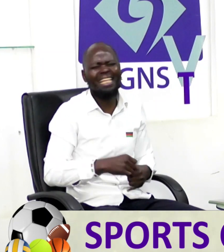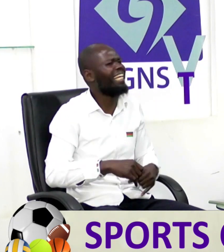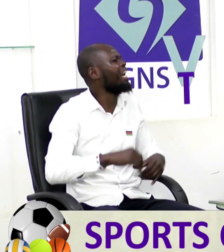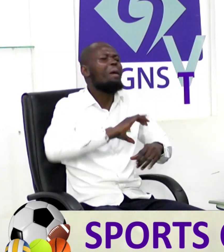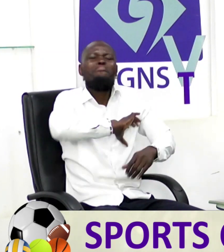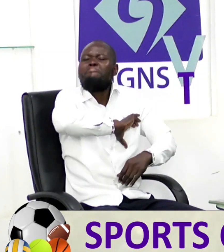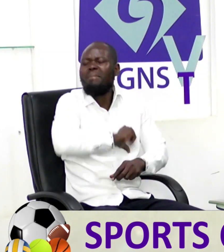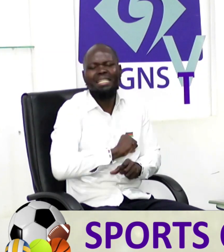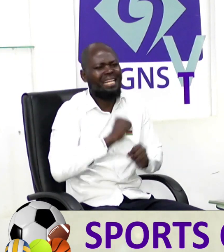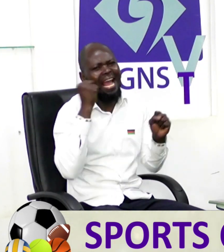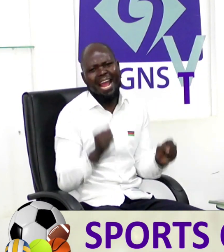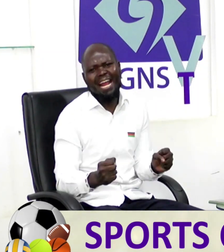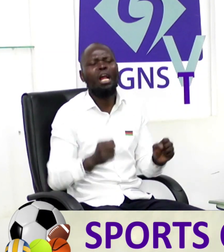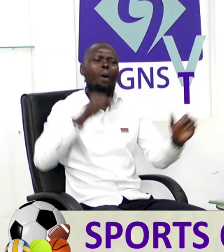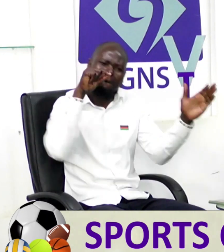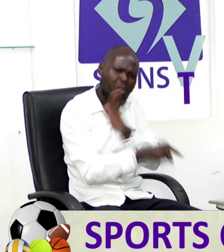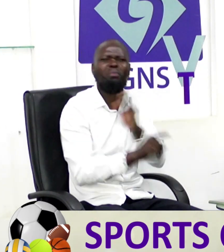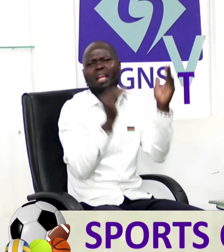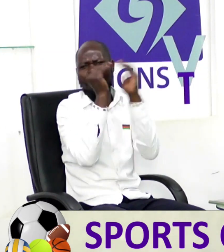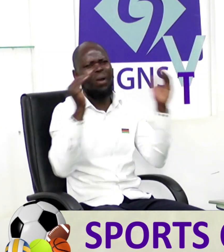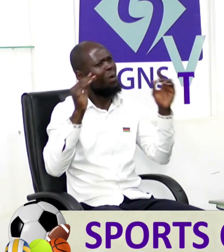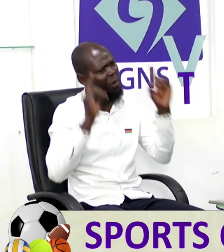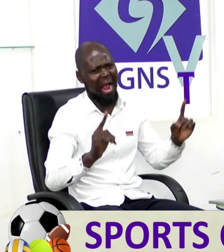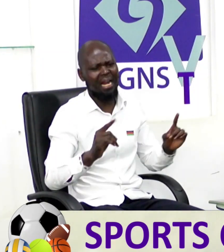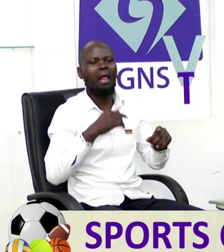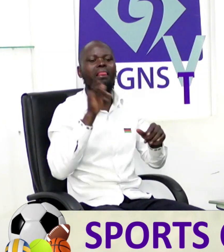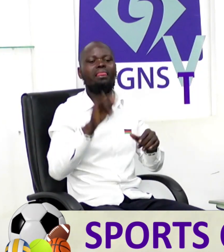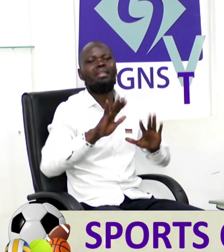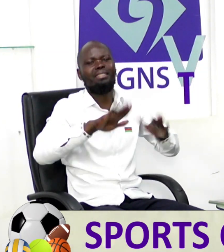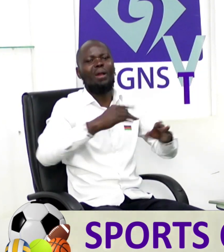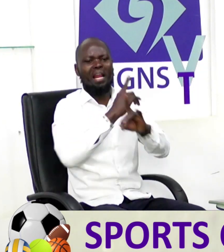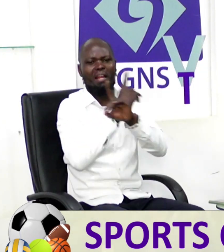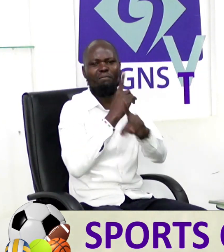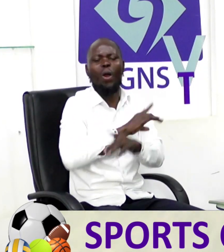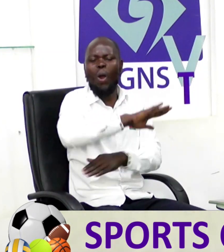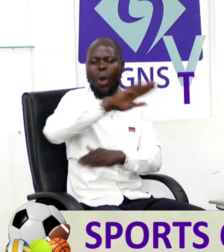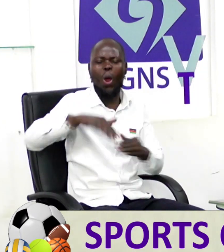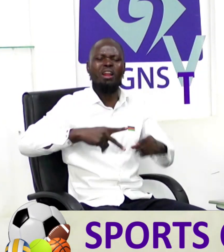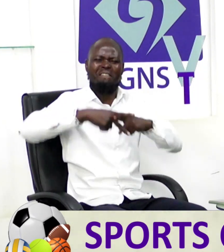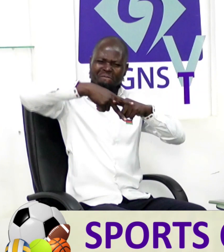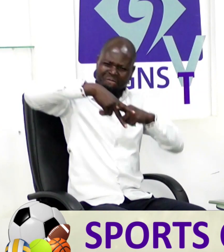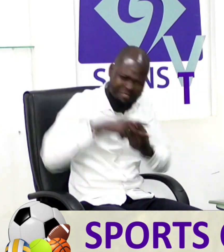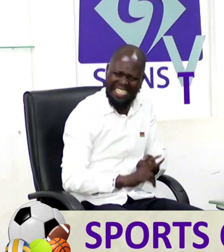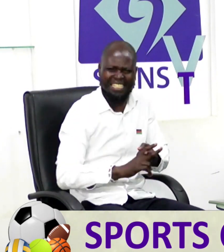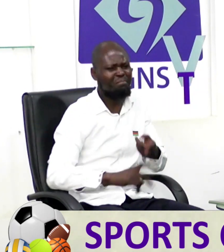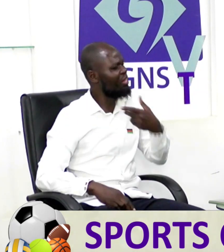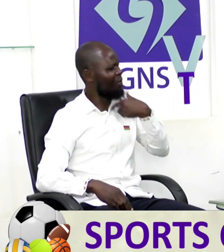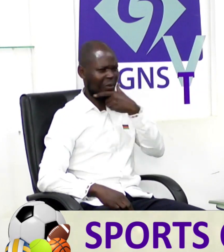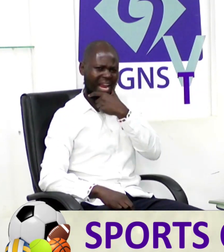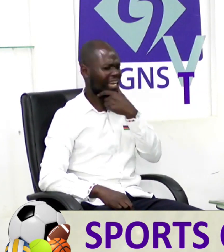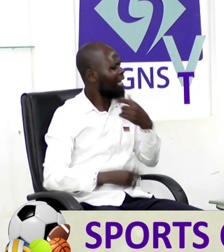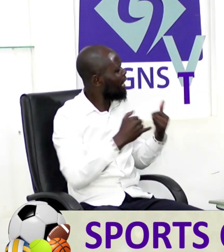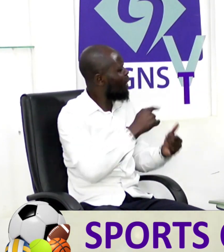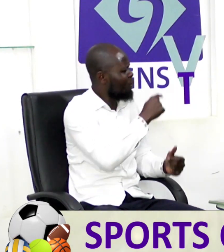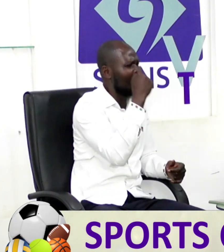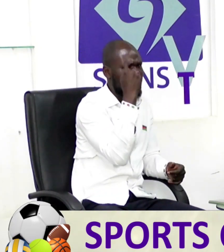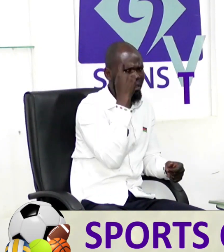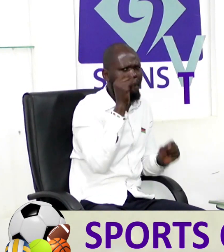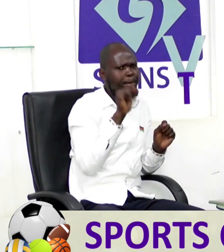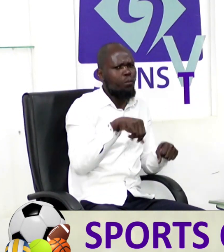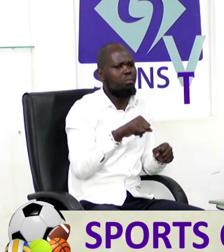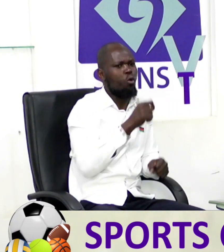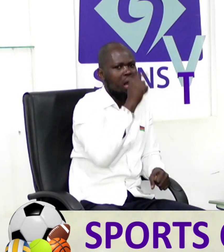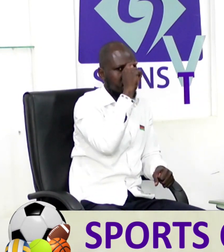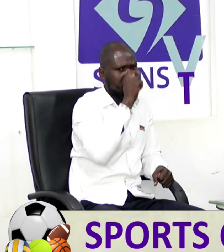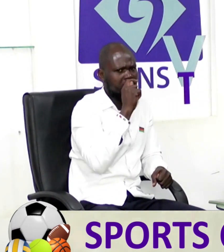but Tunisia really gave in a score, and Mali came back and really gave in a score so that it